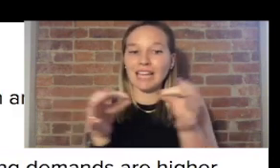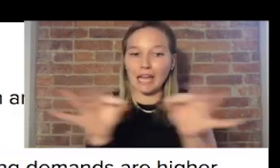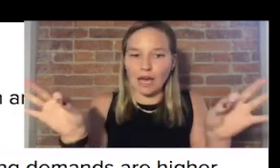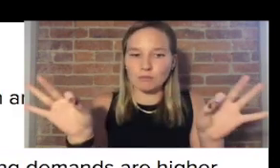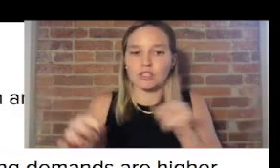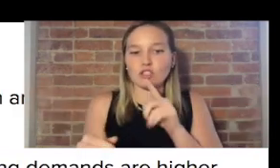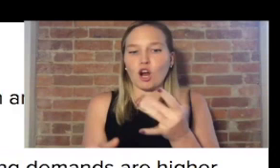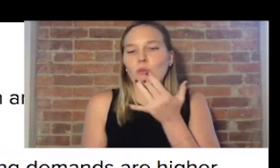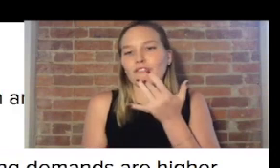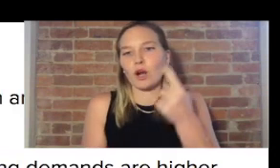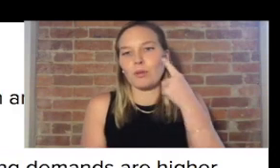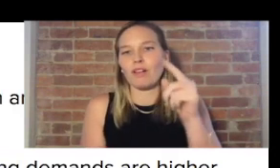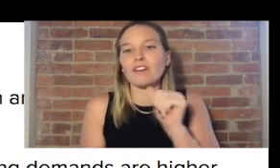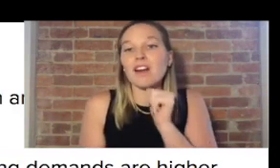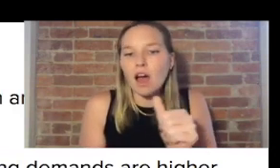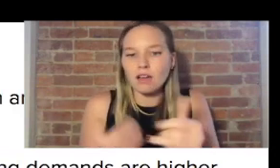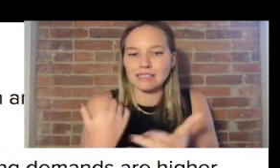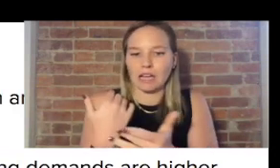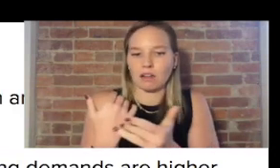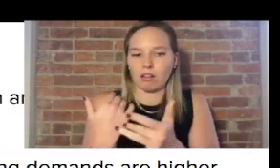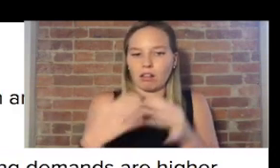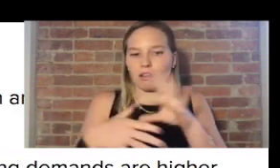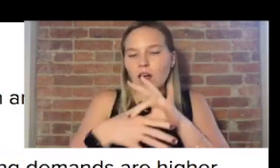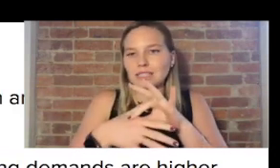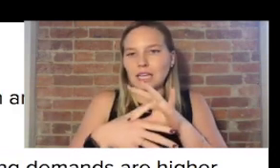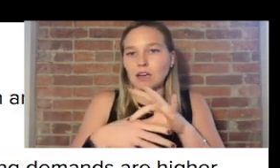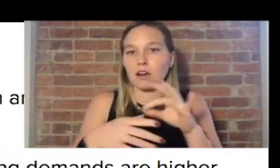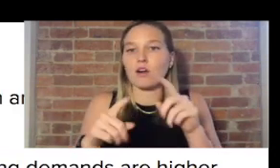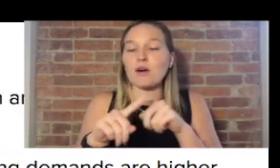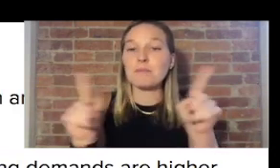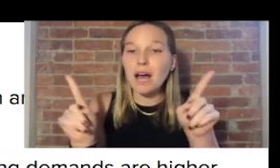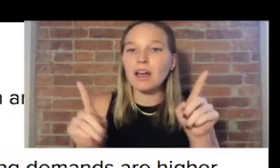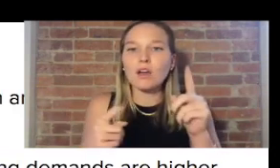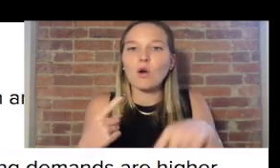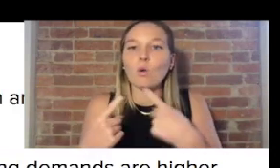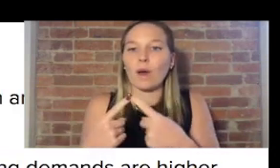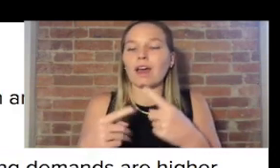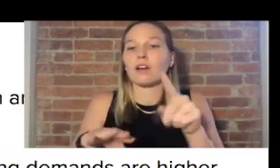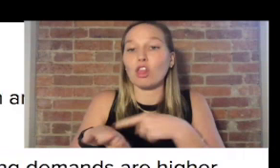videos that are provided over video captions are preferable.